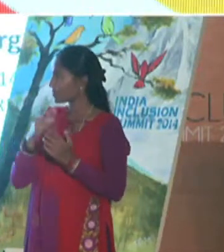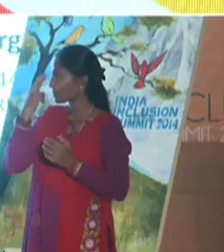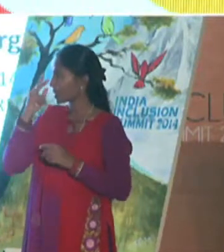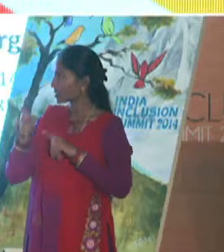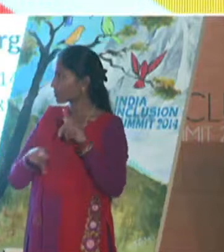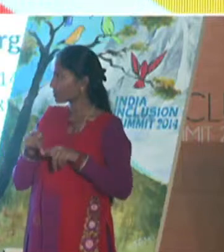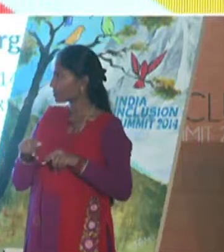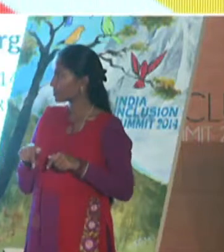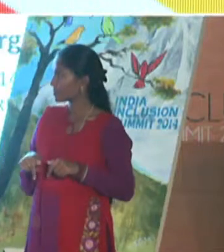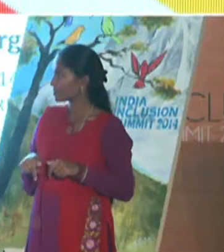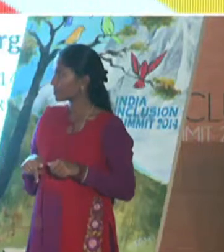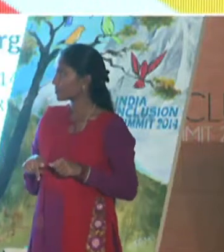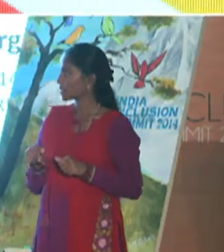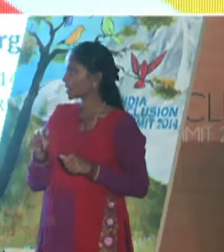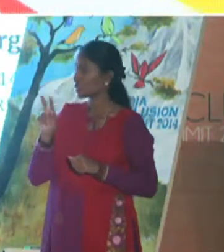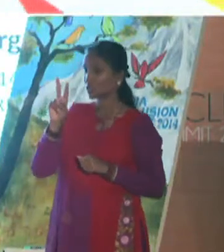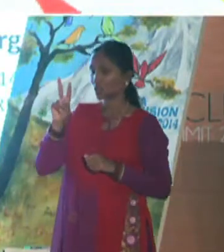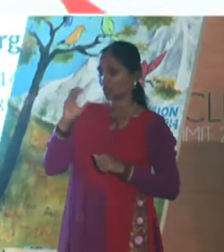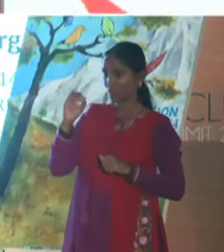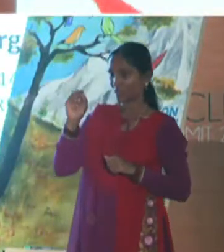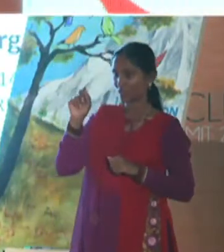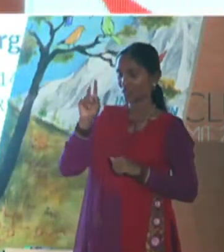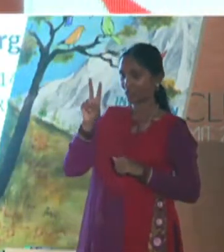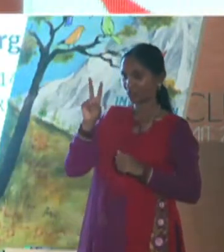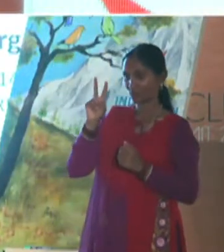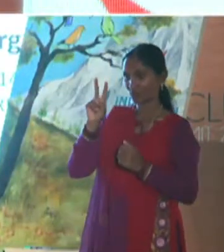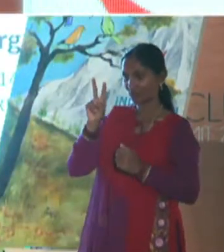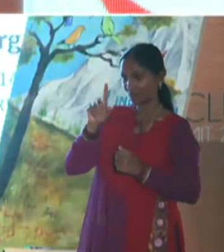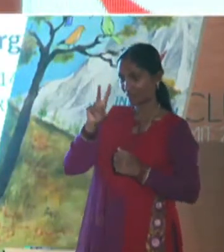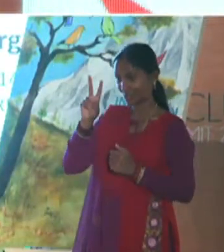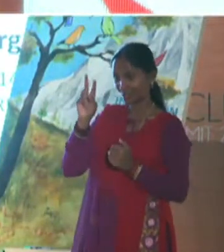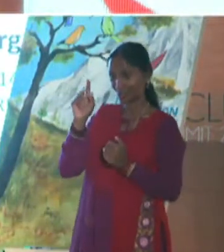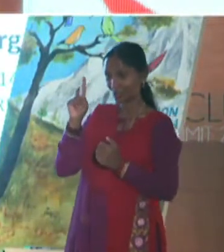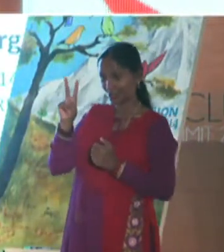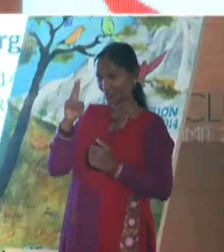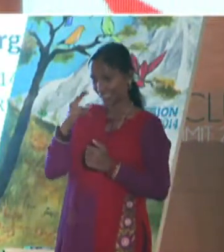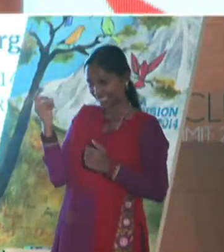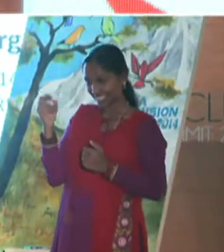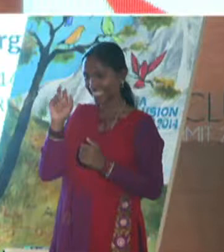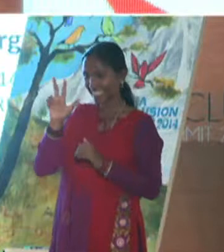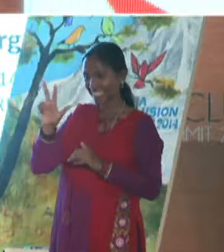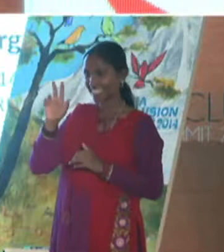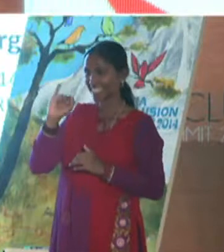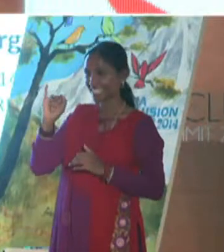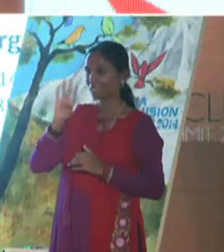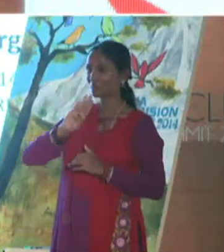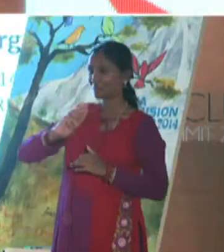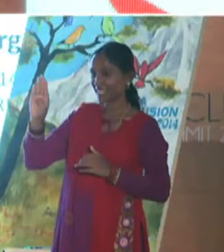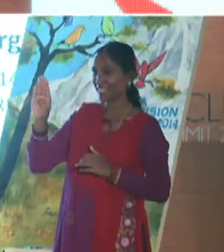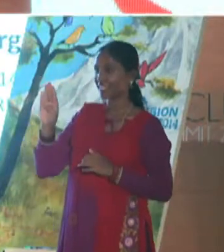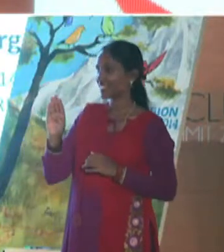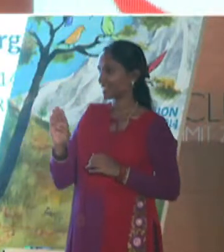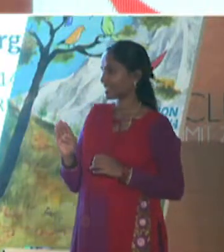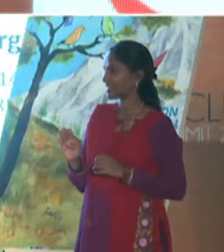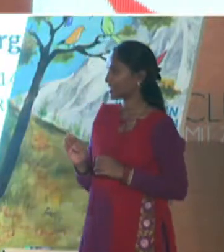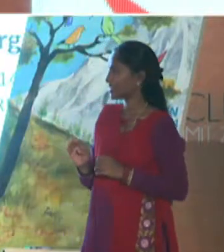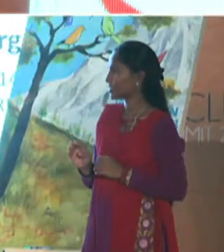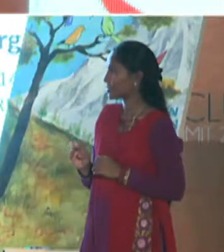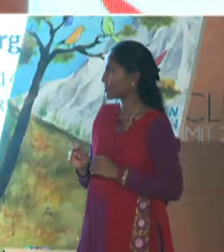on our planet, 286 million, 9 out of 10 blind children are not going to